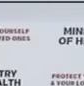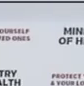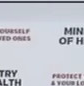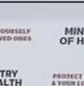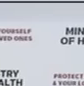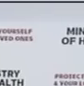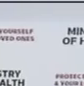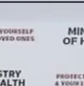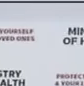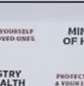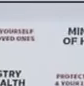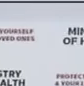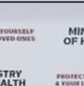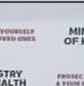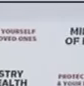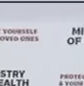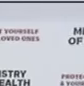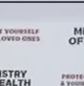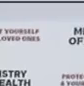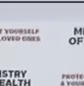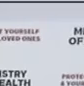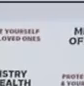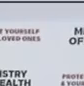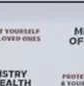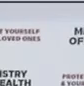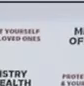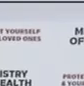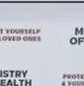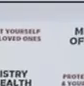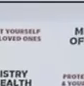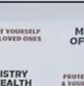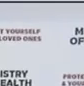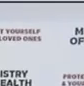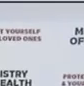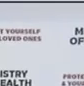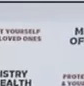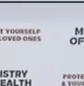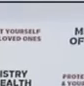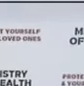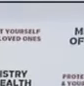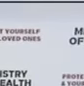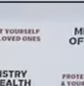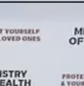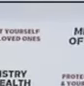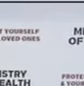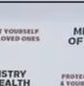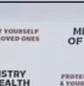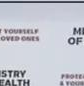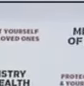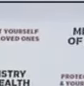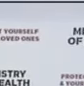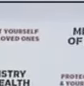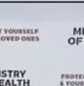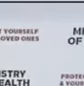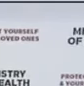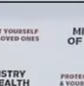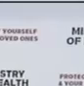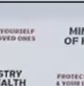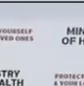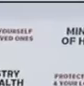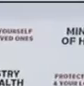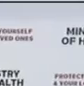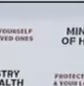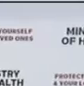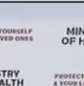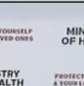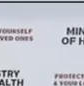Candice Alcantara, Manager Corporate Communication at the Ministry of Health, and I will moderate this morning's media conference.